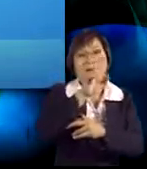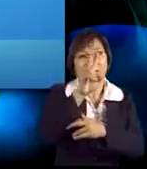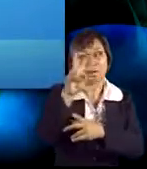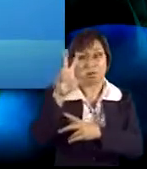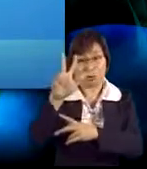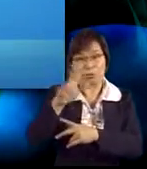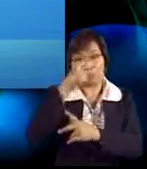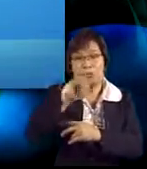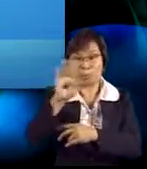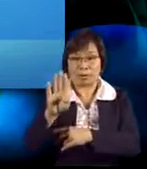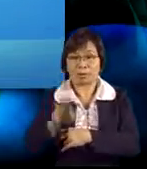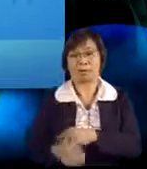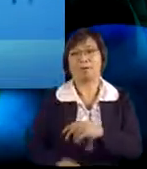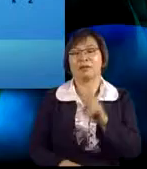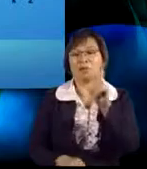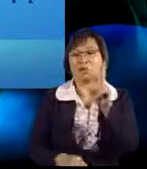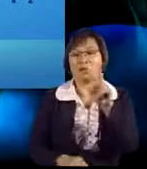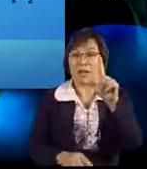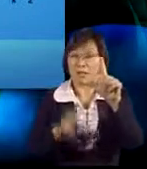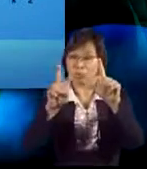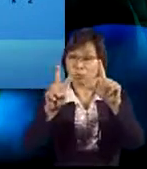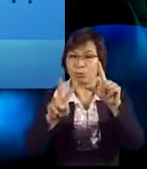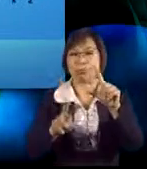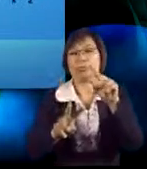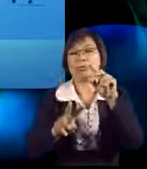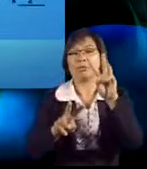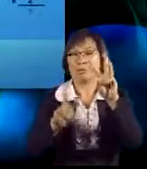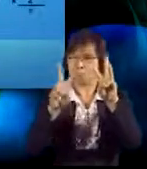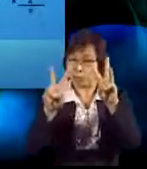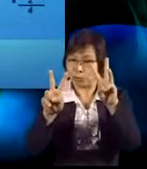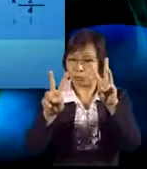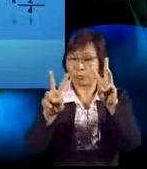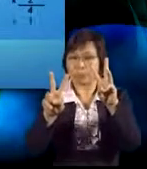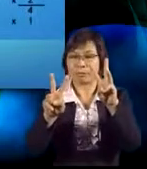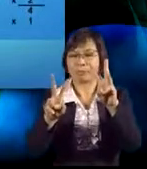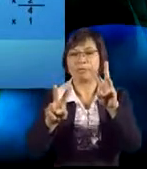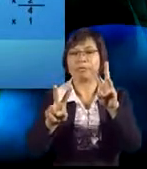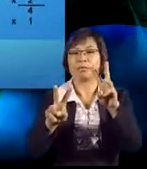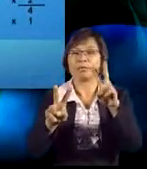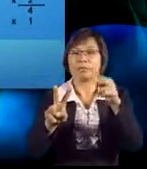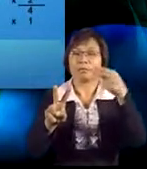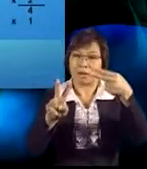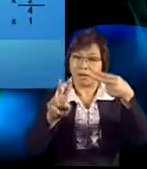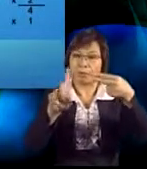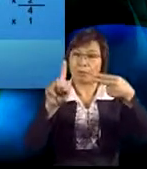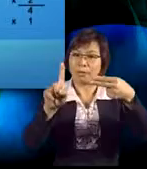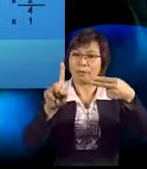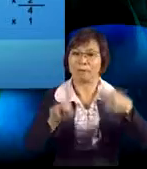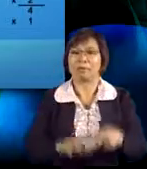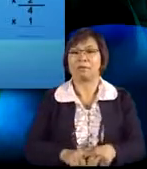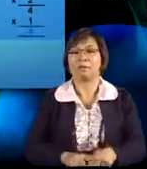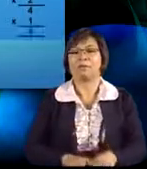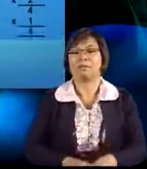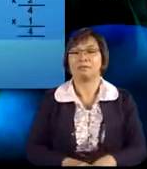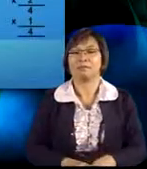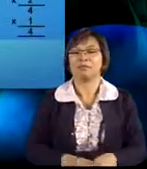For B, 2 unit cubes of length, 2 unit cubes of width, and 1 unit cube of height, which is equal